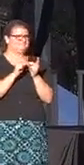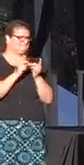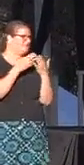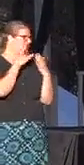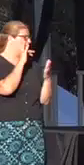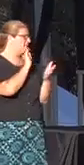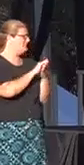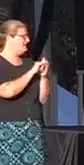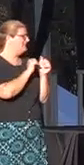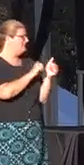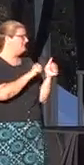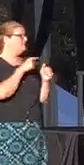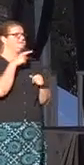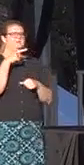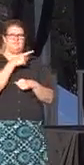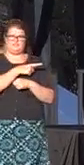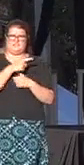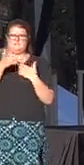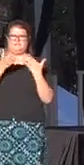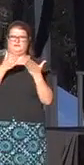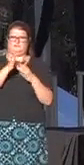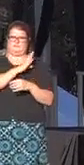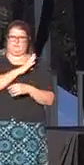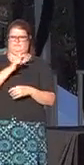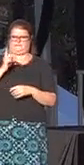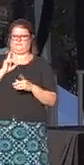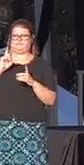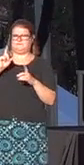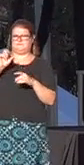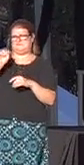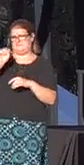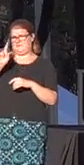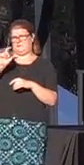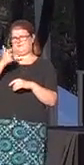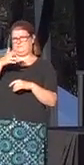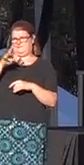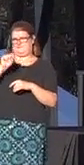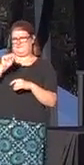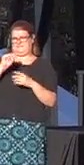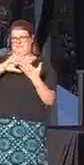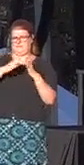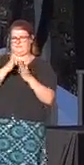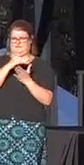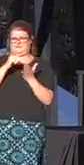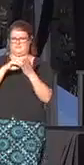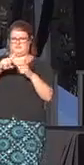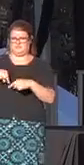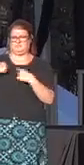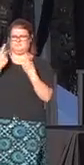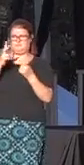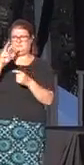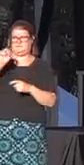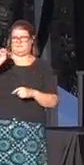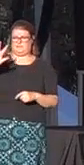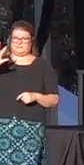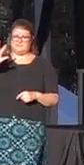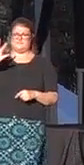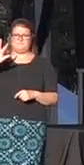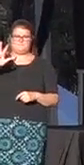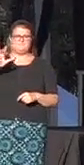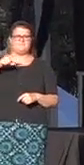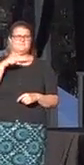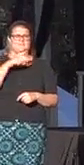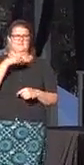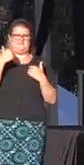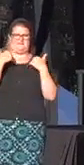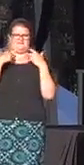that. Dale has served on the board of directors of the San Diego LGBT Community Center since 2003 and held